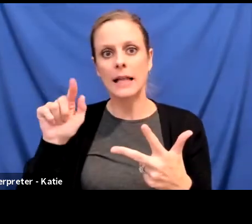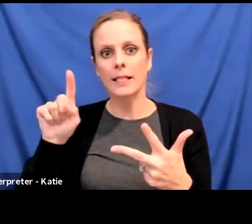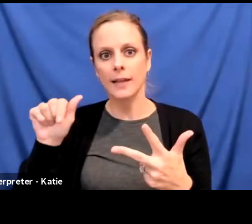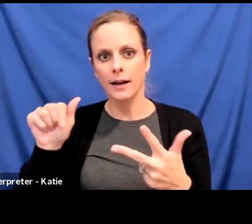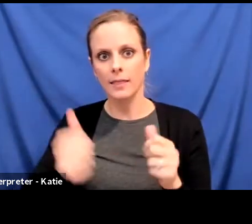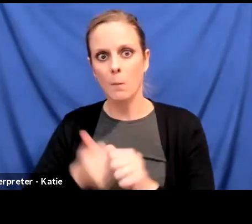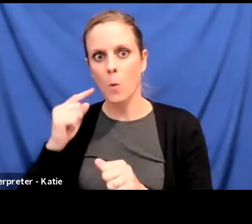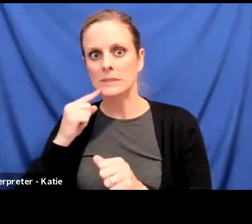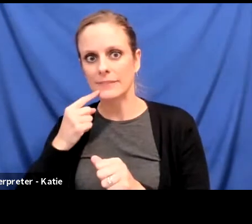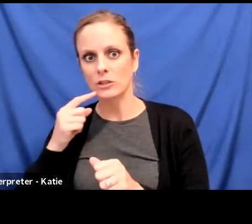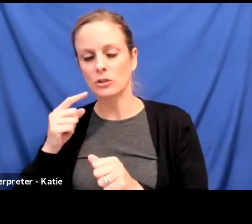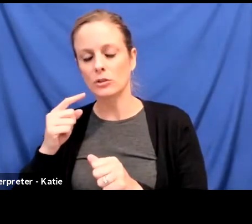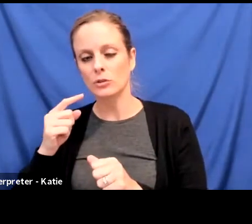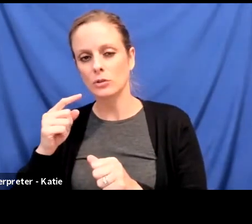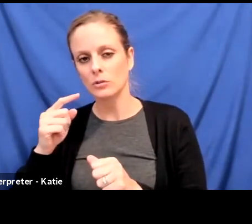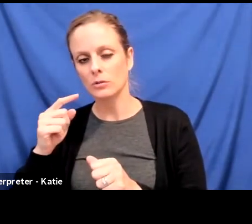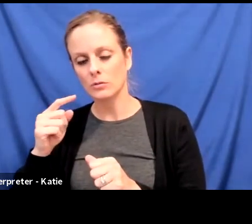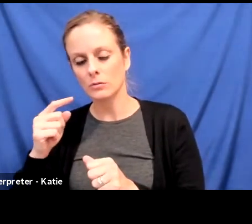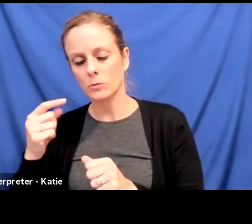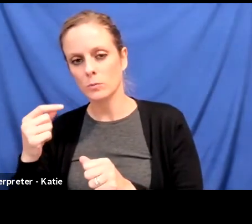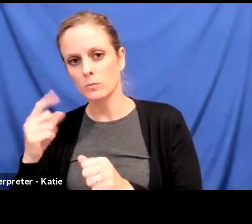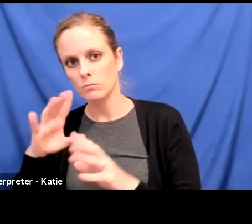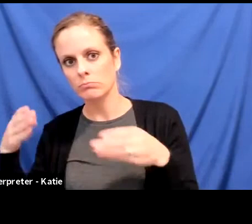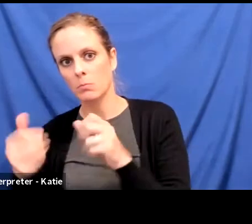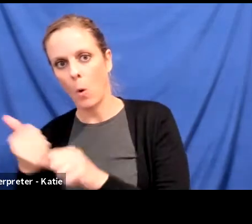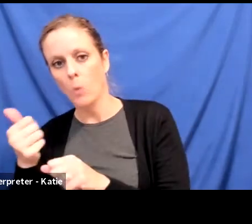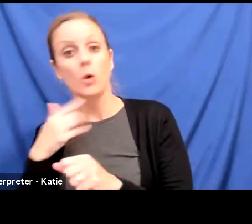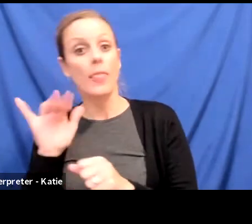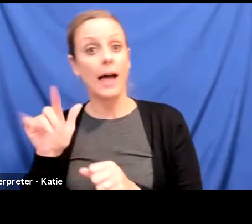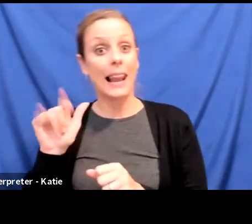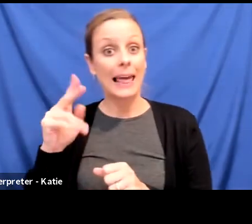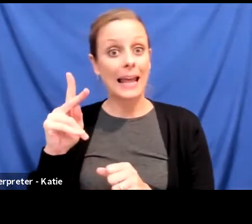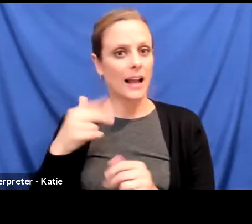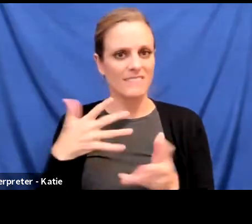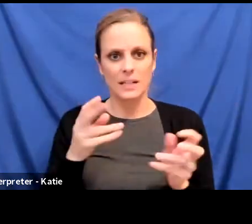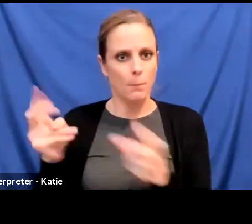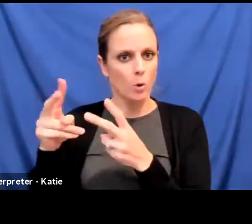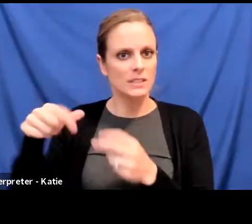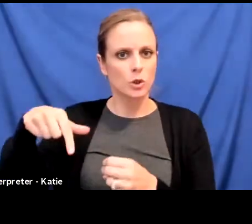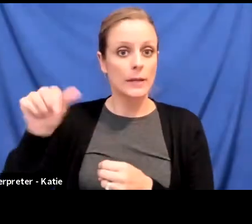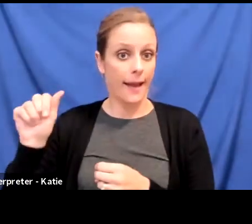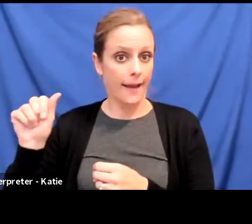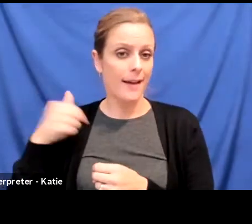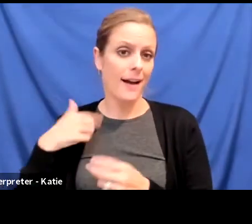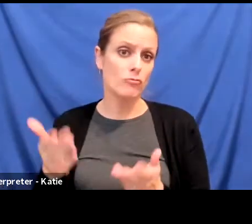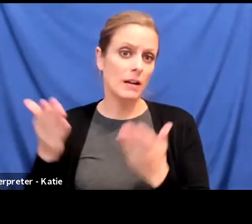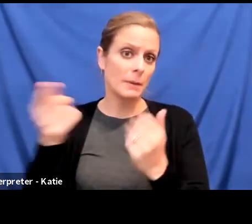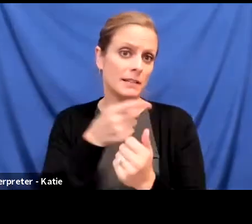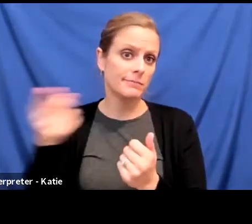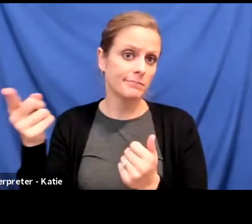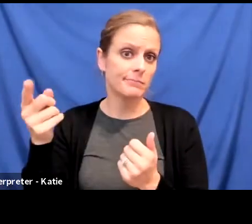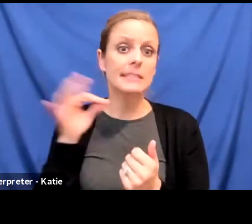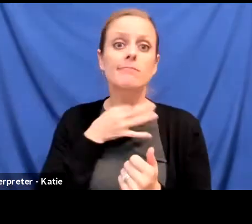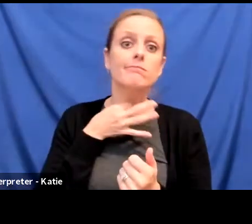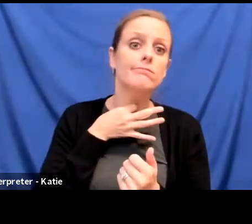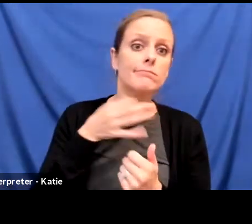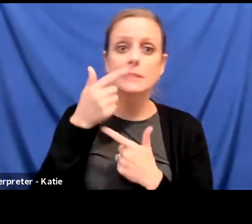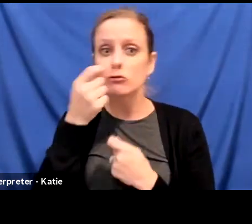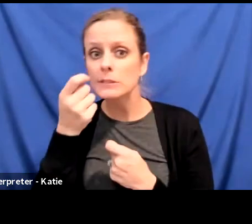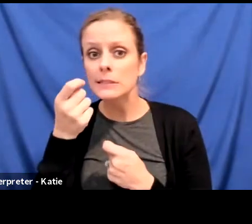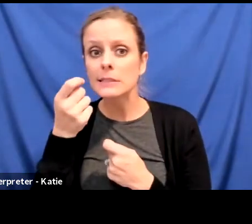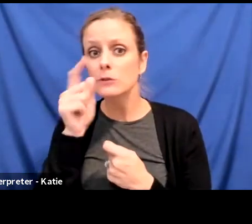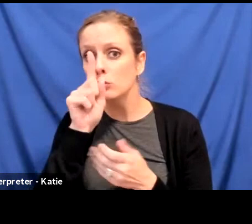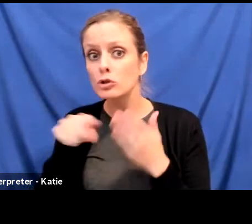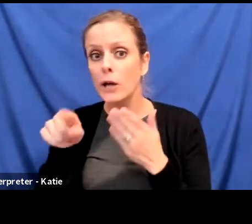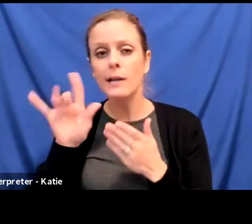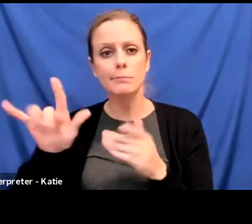also breakthrough infections. So I posted that link in the Q&A, and I recommend people who are interested in this to check it